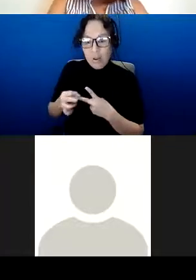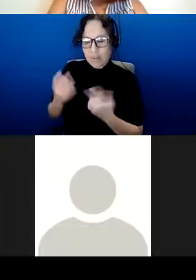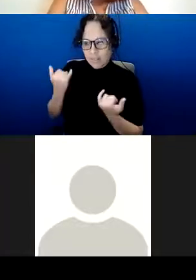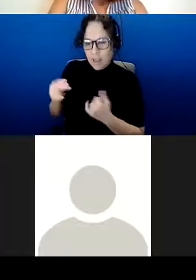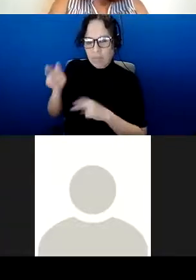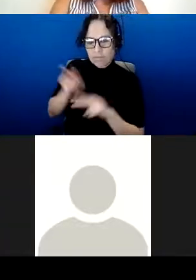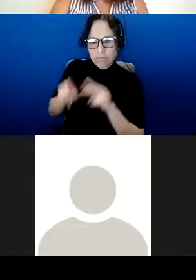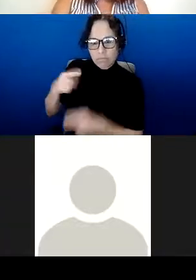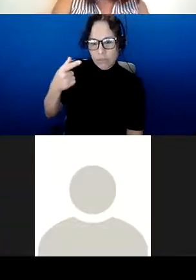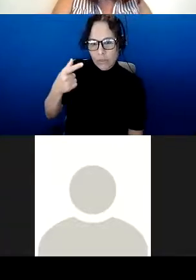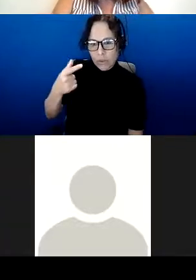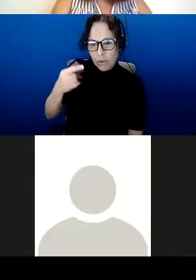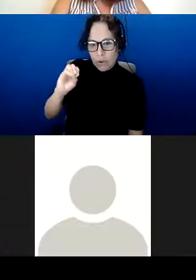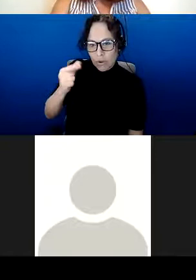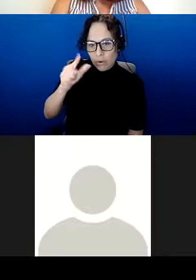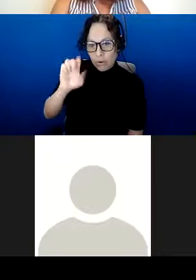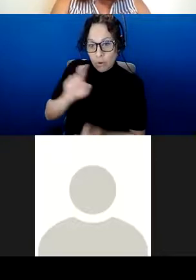and Zoom offer.